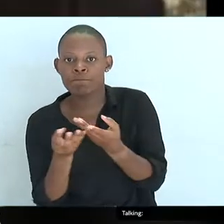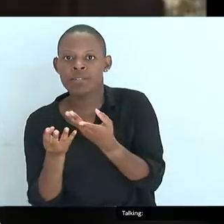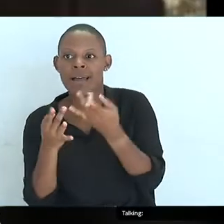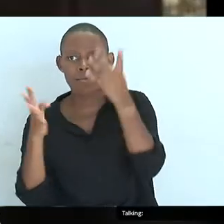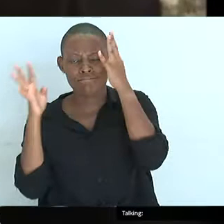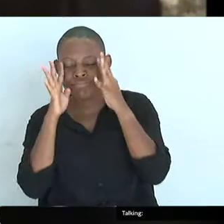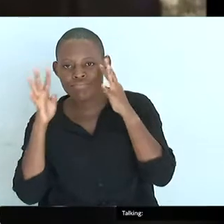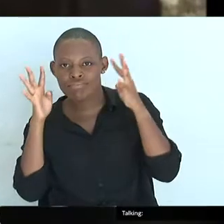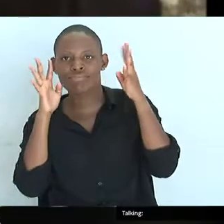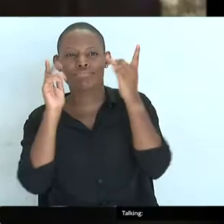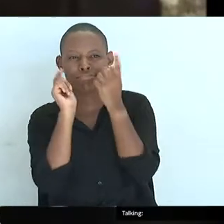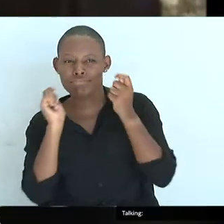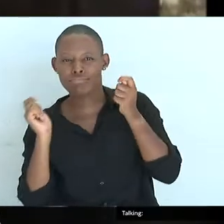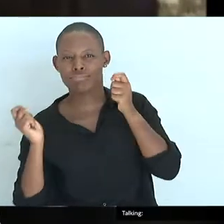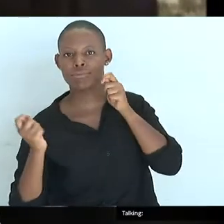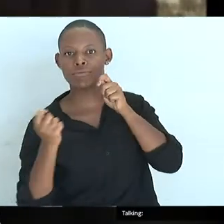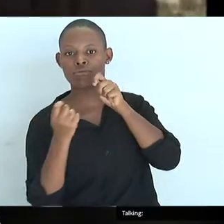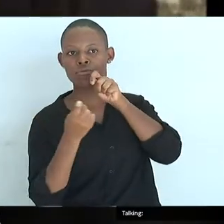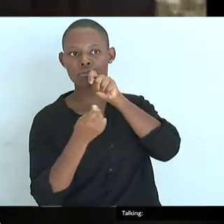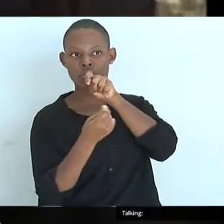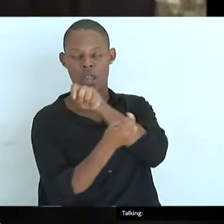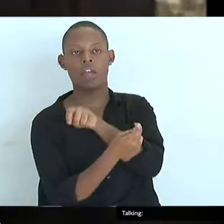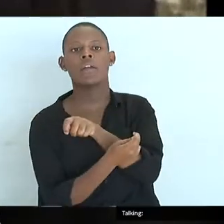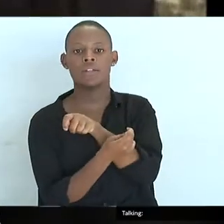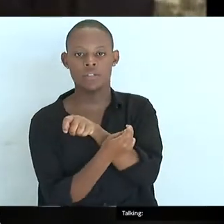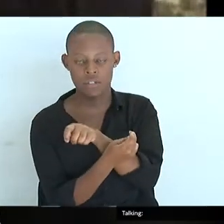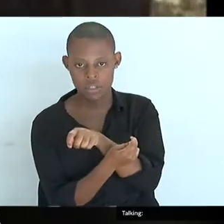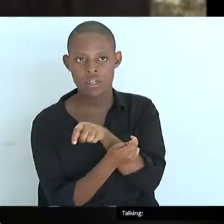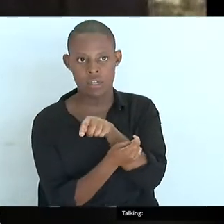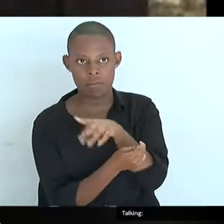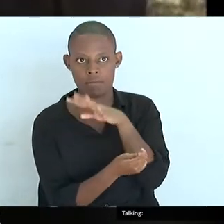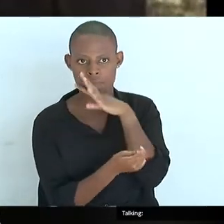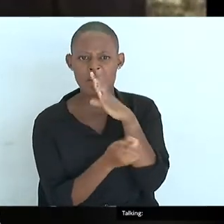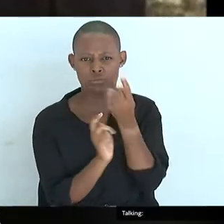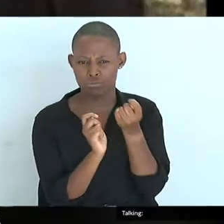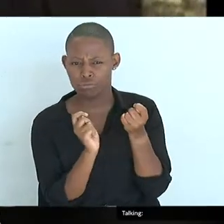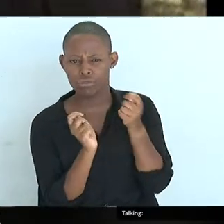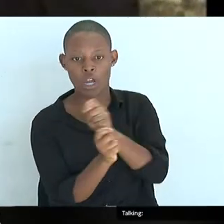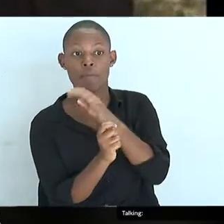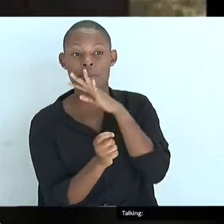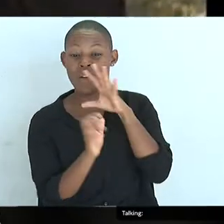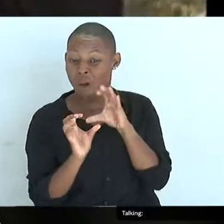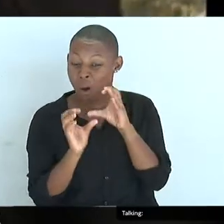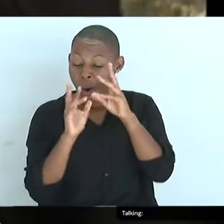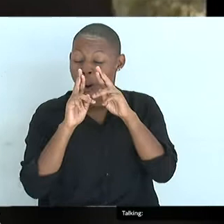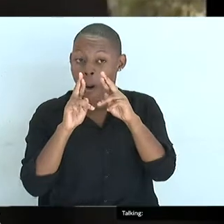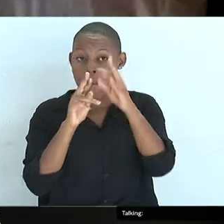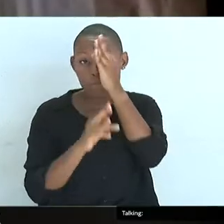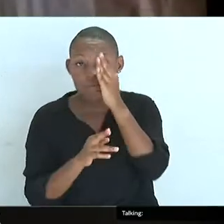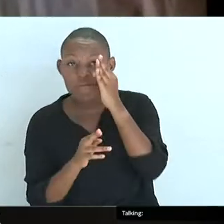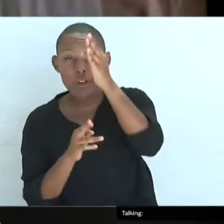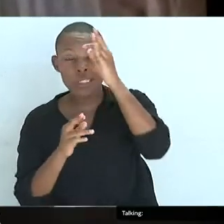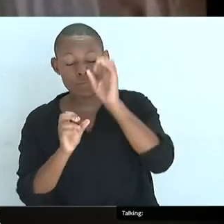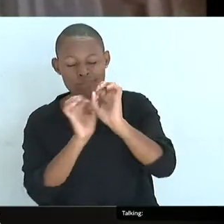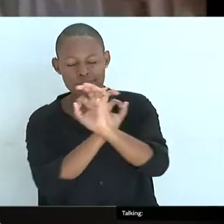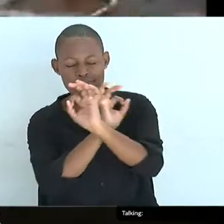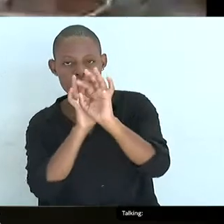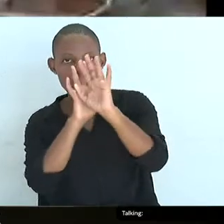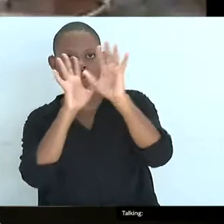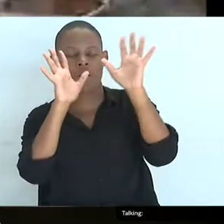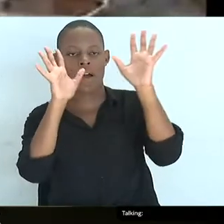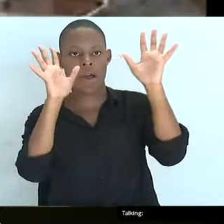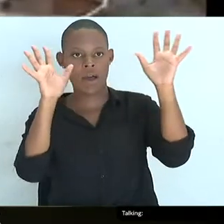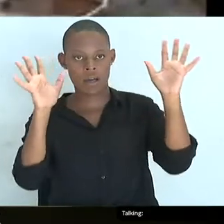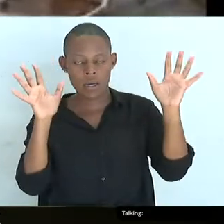innovative initiatives which will tackle the legacy they face, give them hope for the future, and result in new